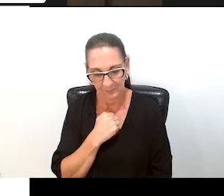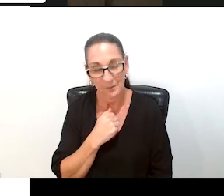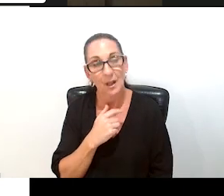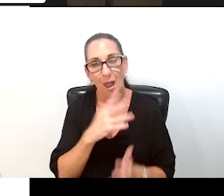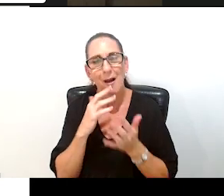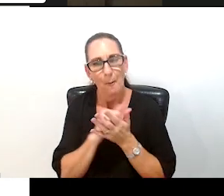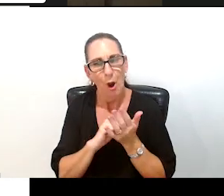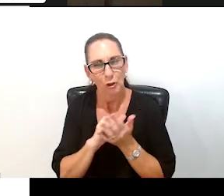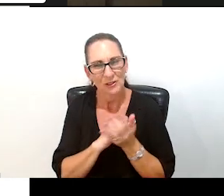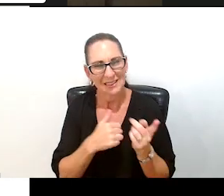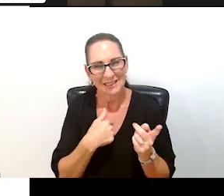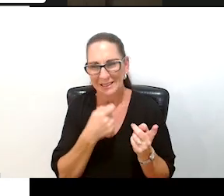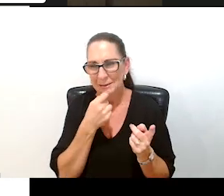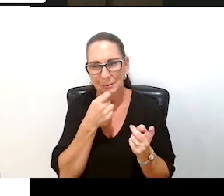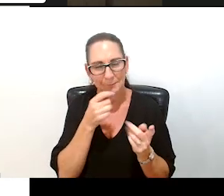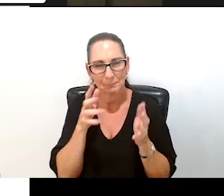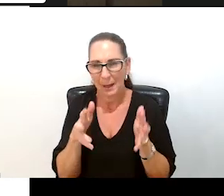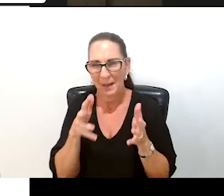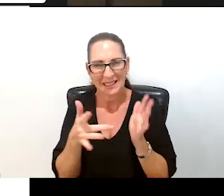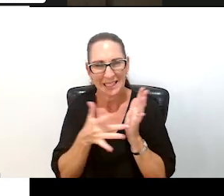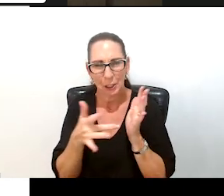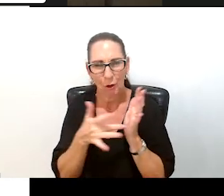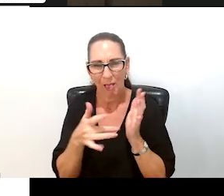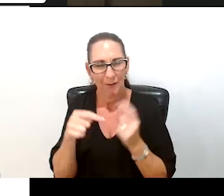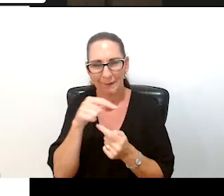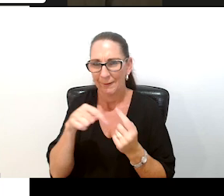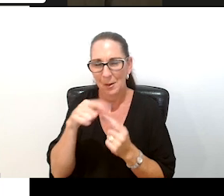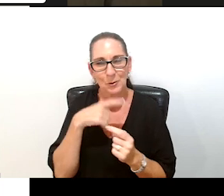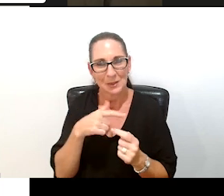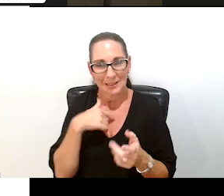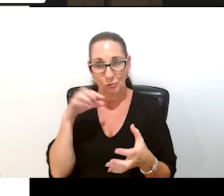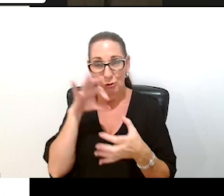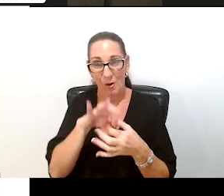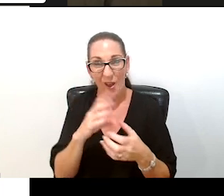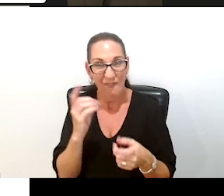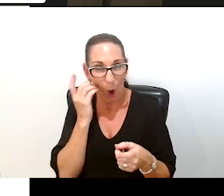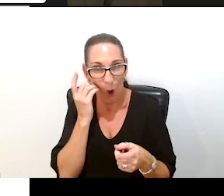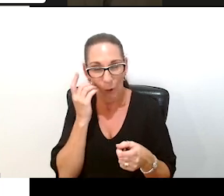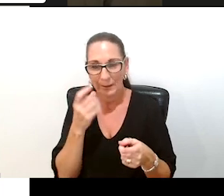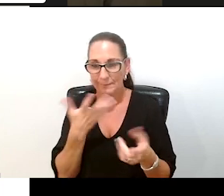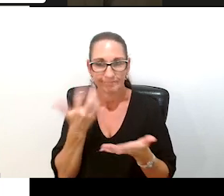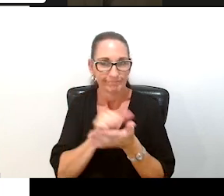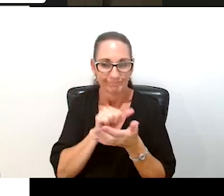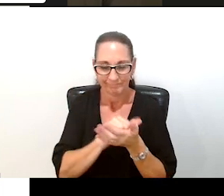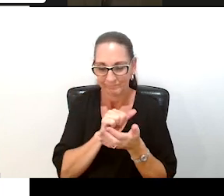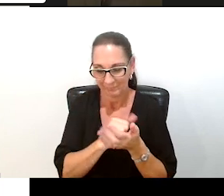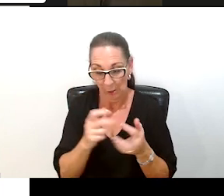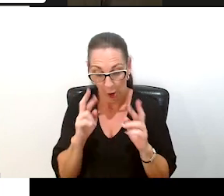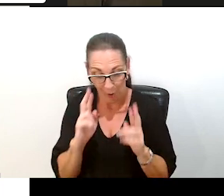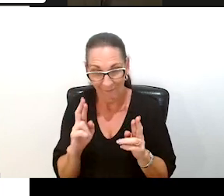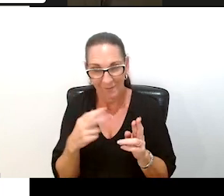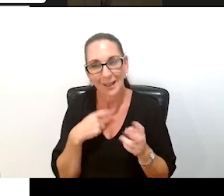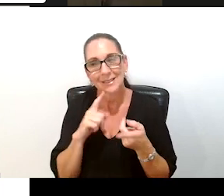very strange technical day today. I'm joining on my phone and I'm muddling through, but I do hopefully have some